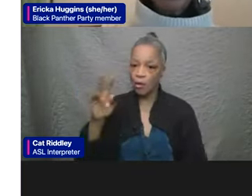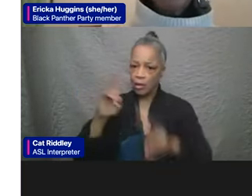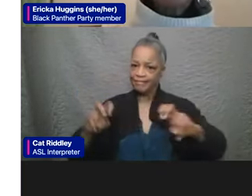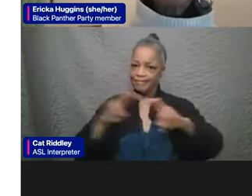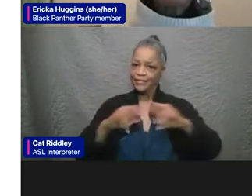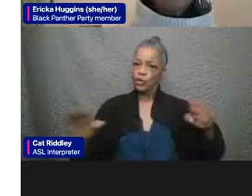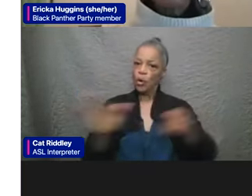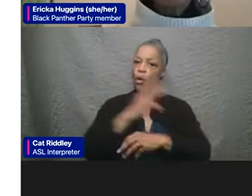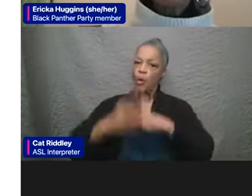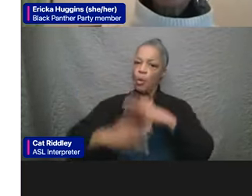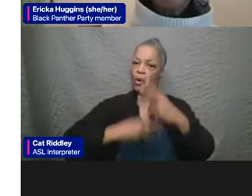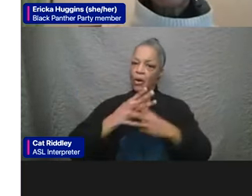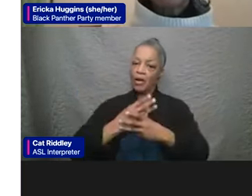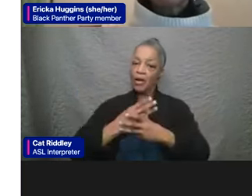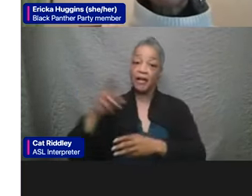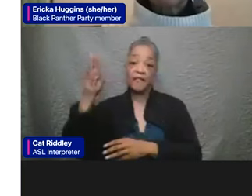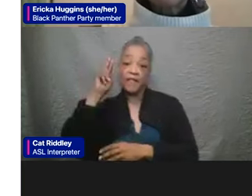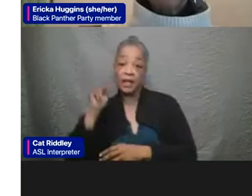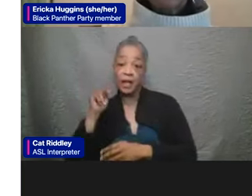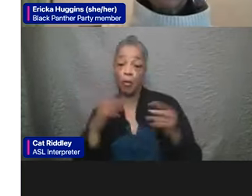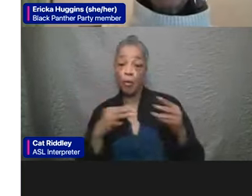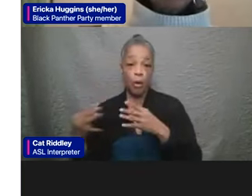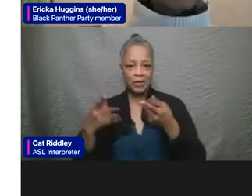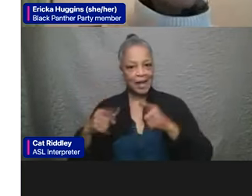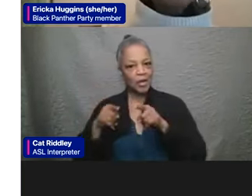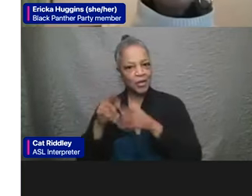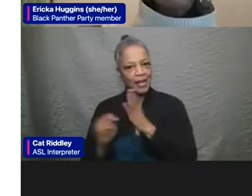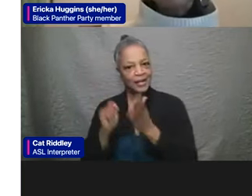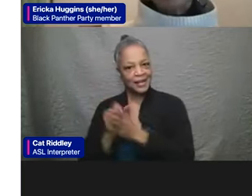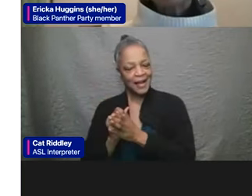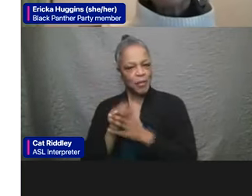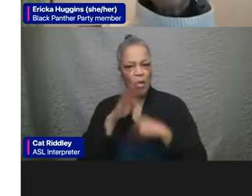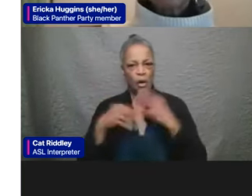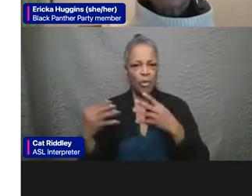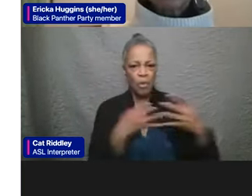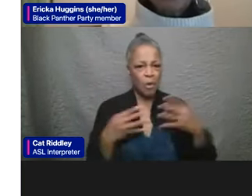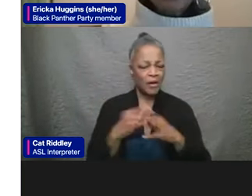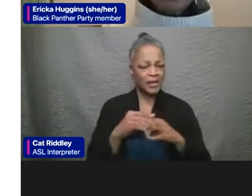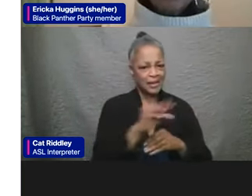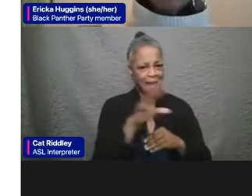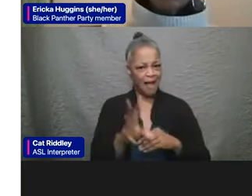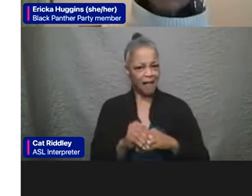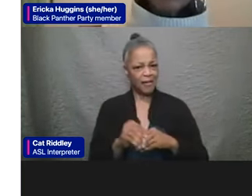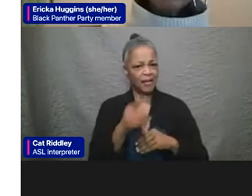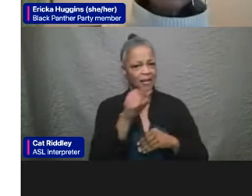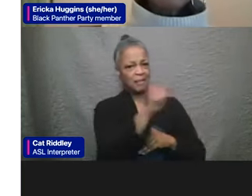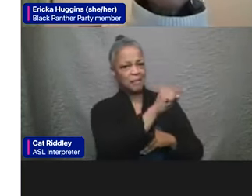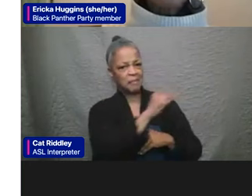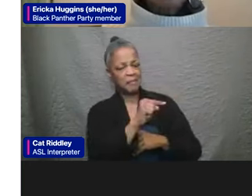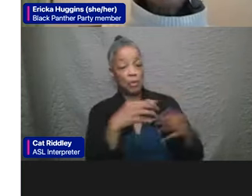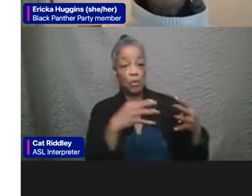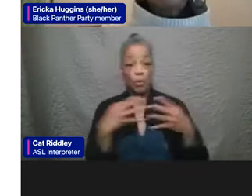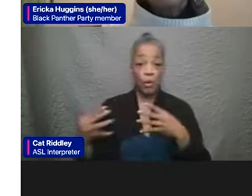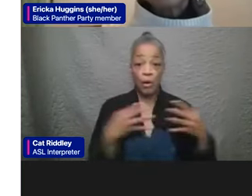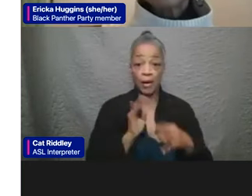at the time, the Vietnam War raging, and all of the wars in Africa, and the war in